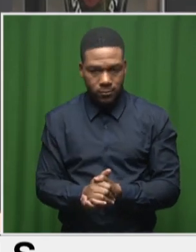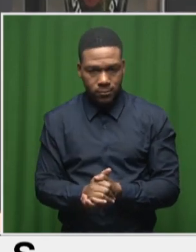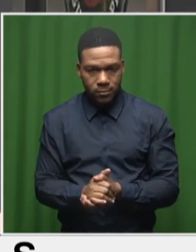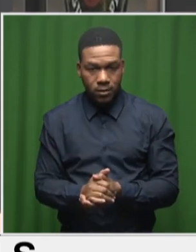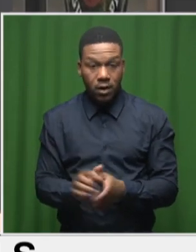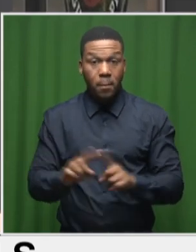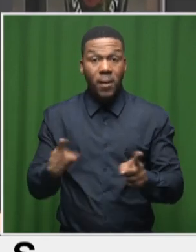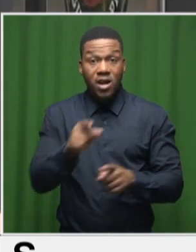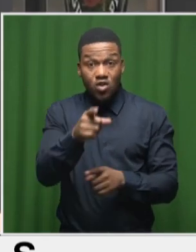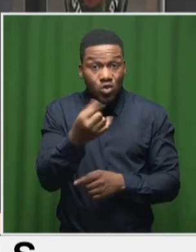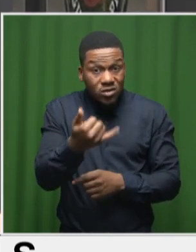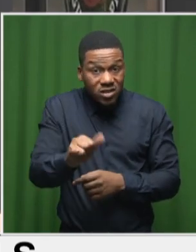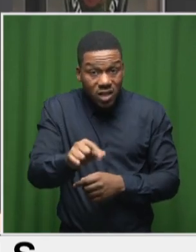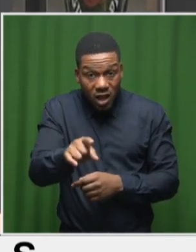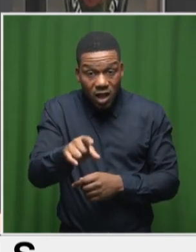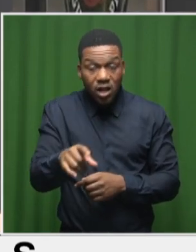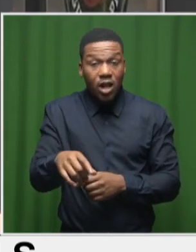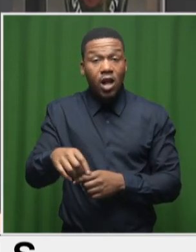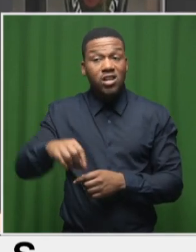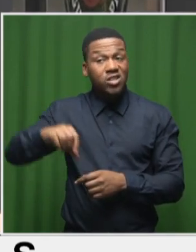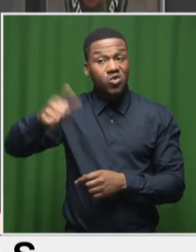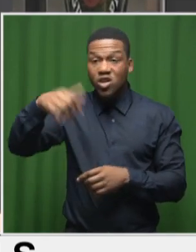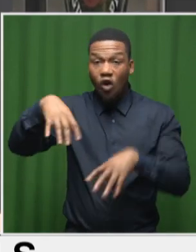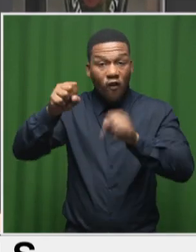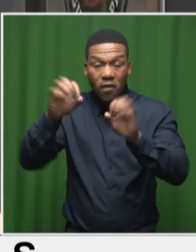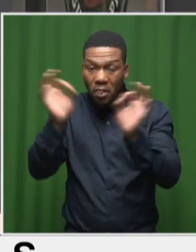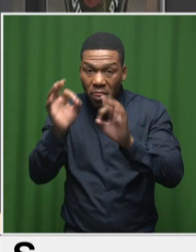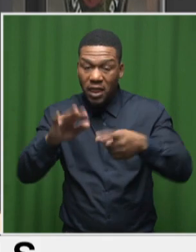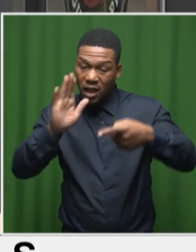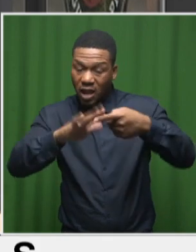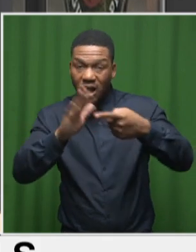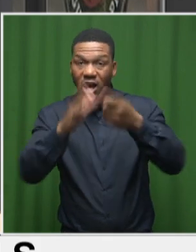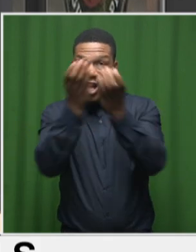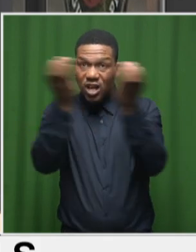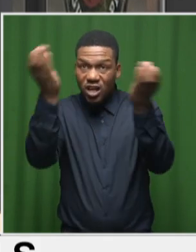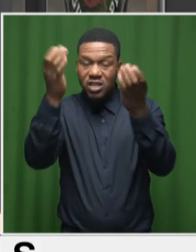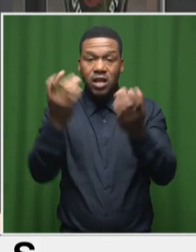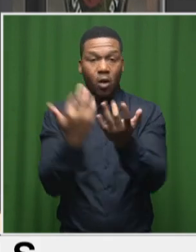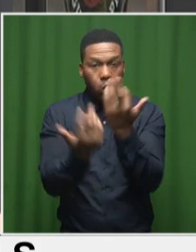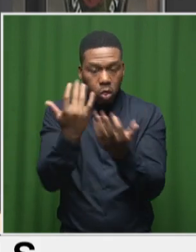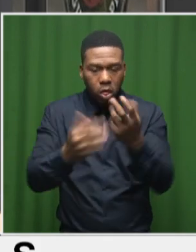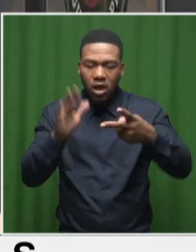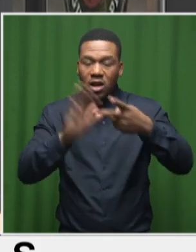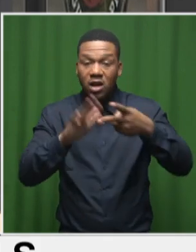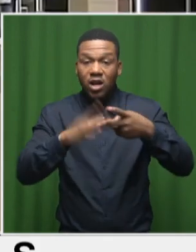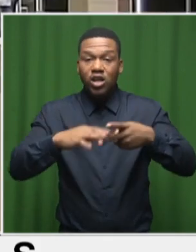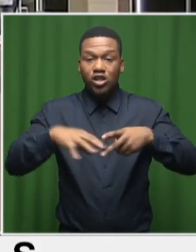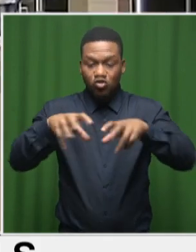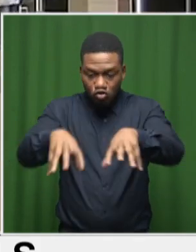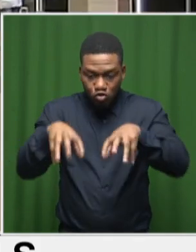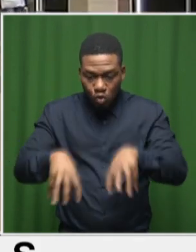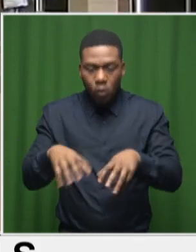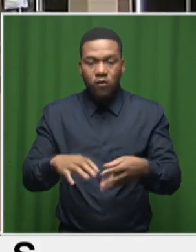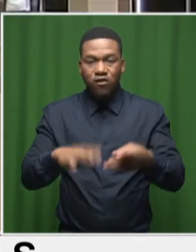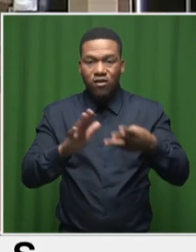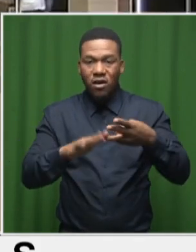off, for example, the geyser and the stove, and you're still using those high intensive